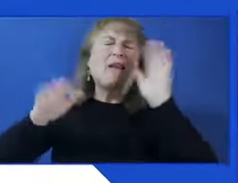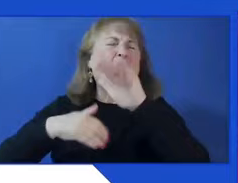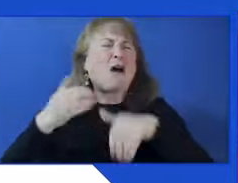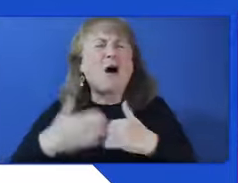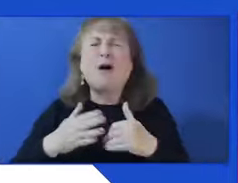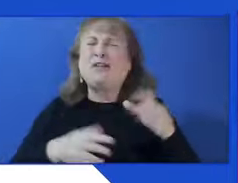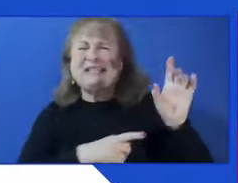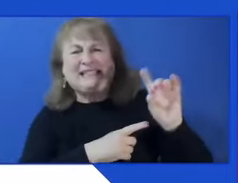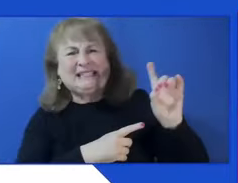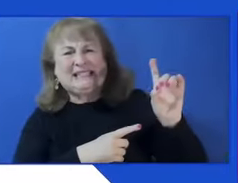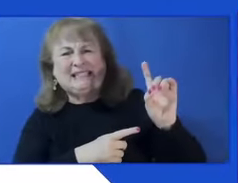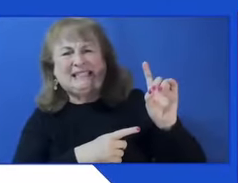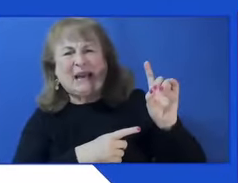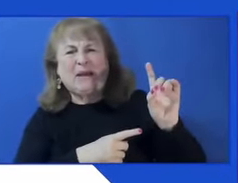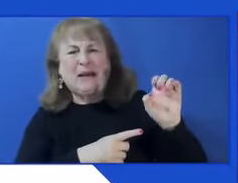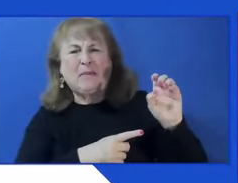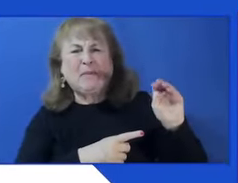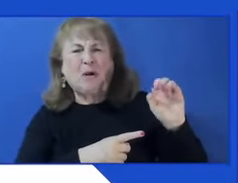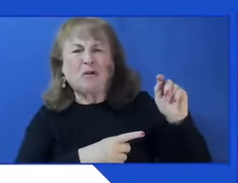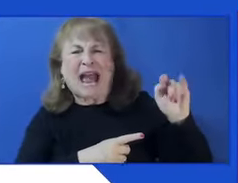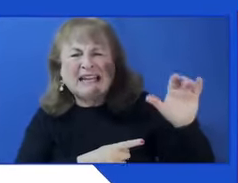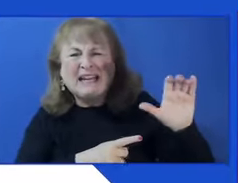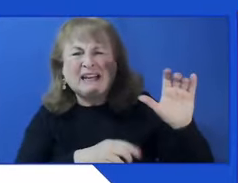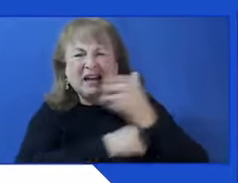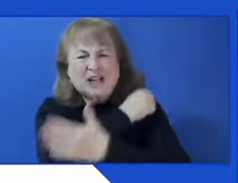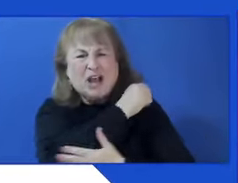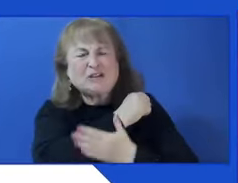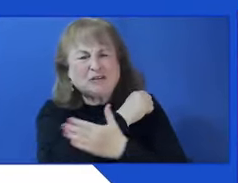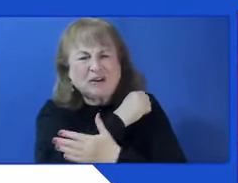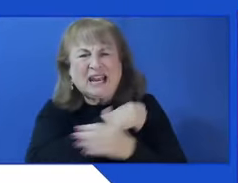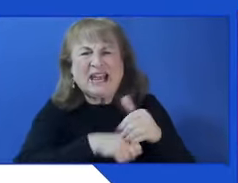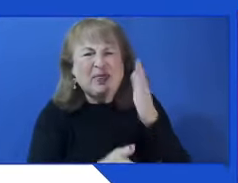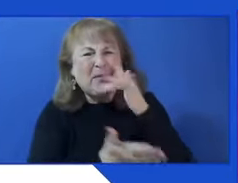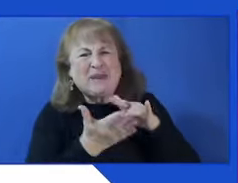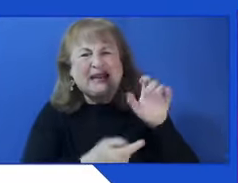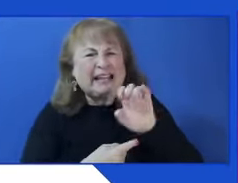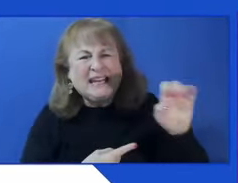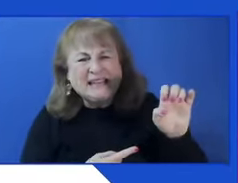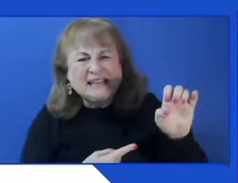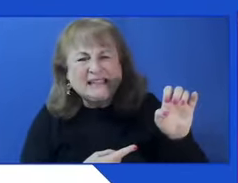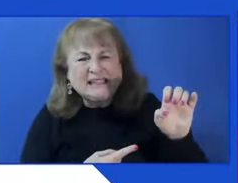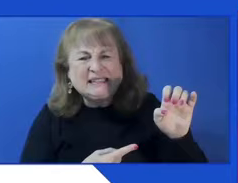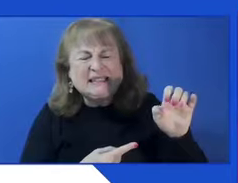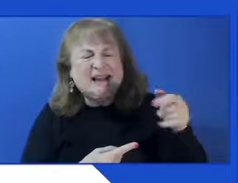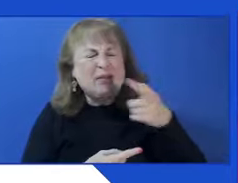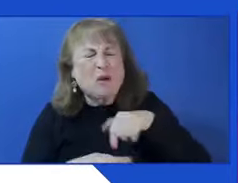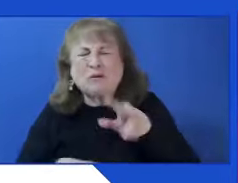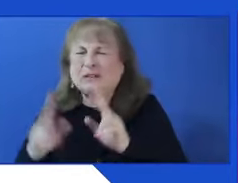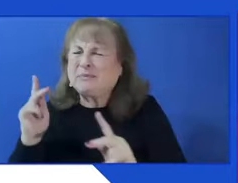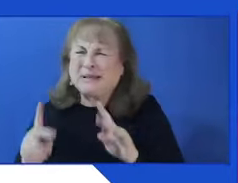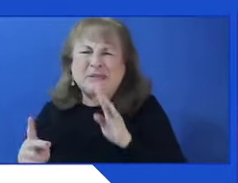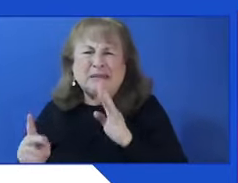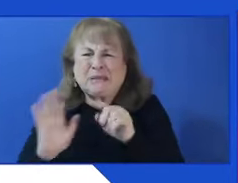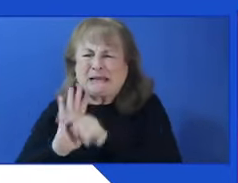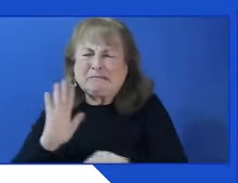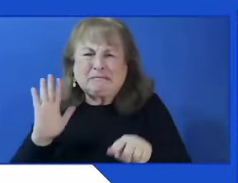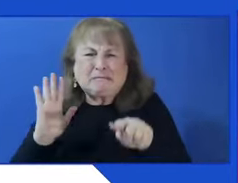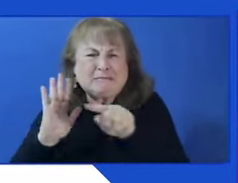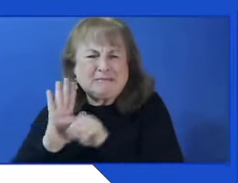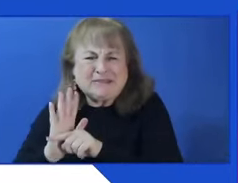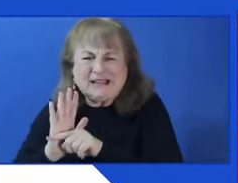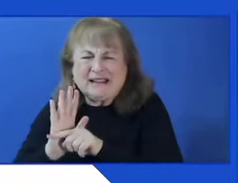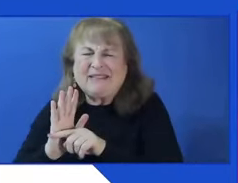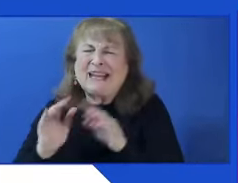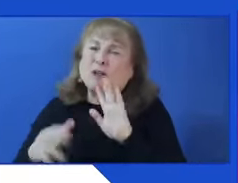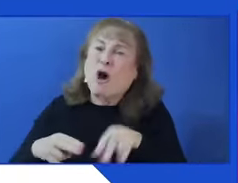democratic country in our in the Middle East. They speak about